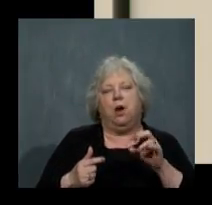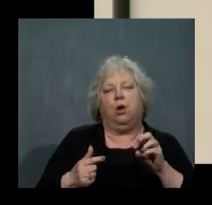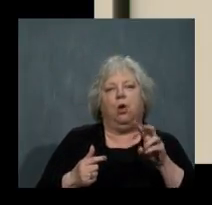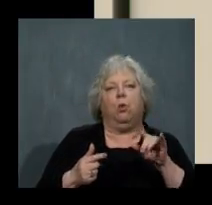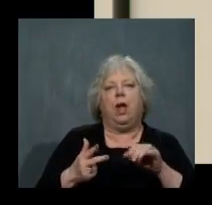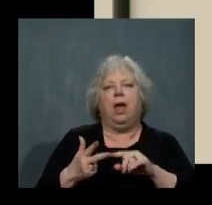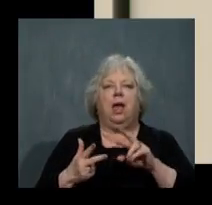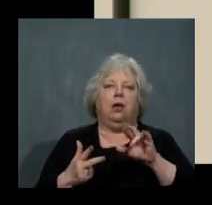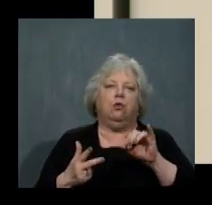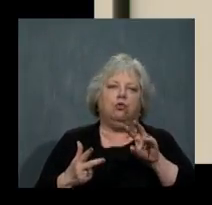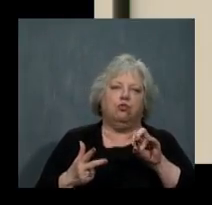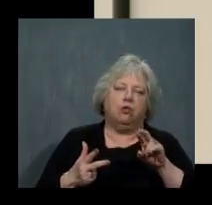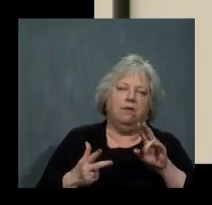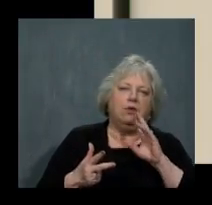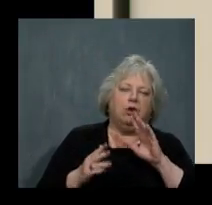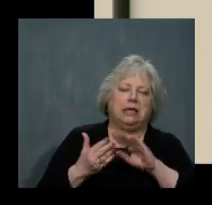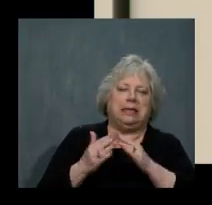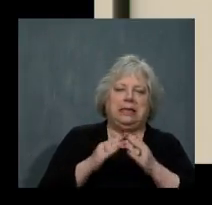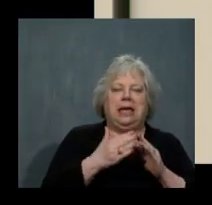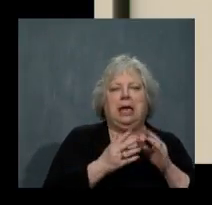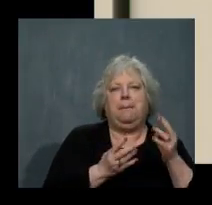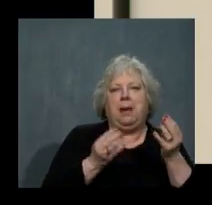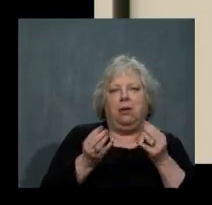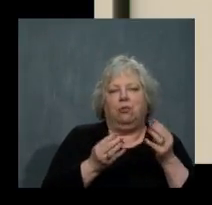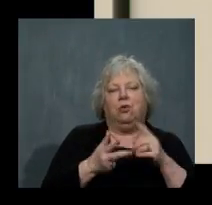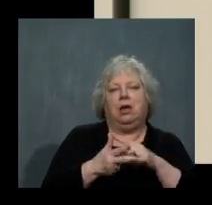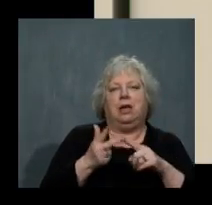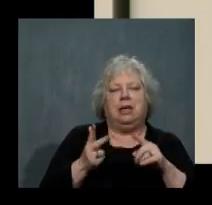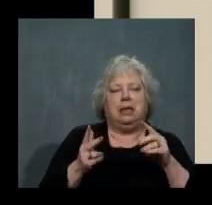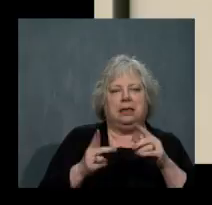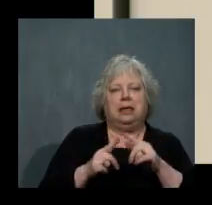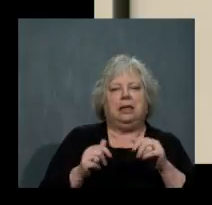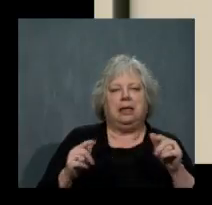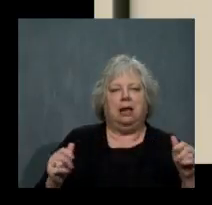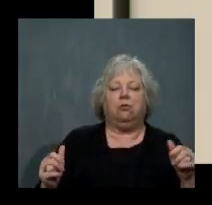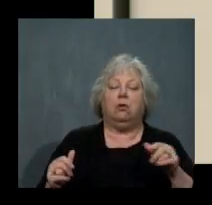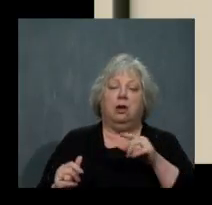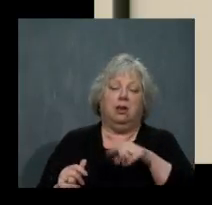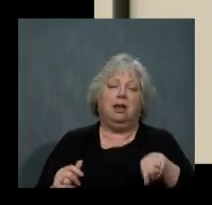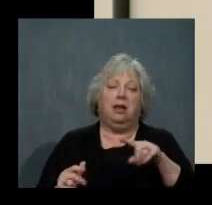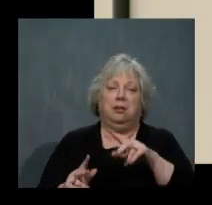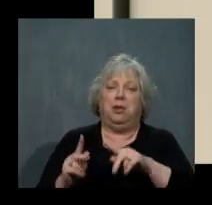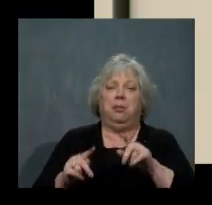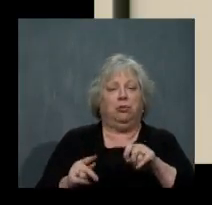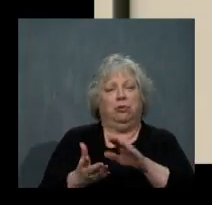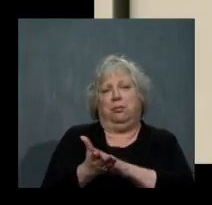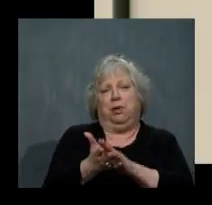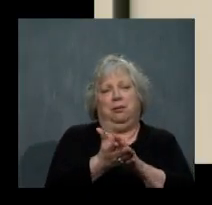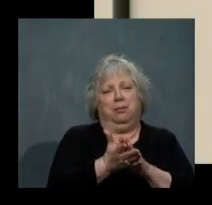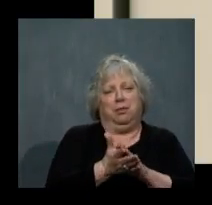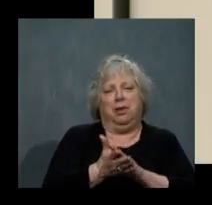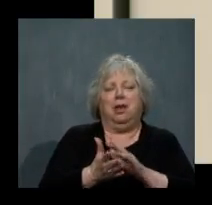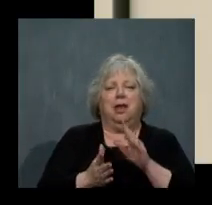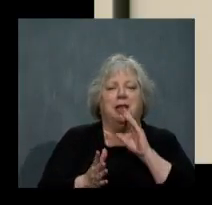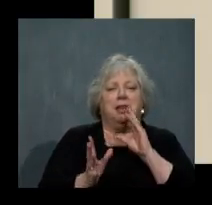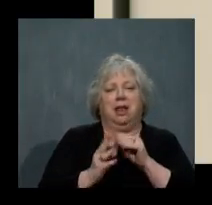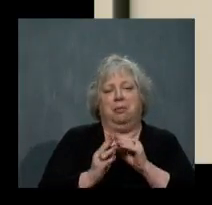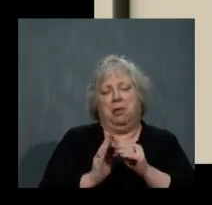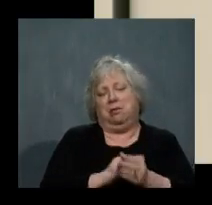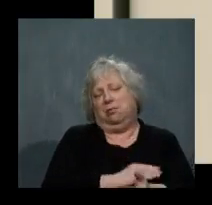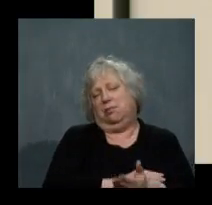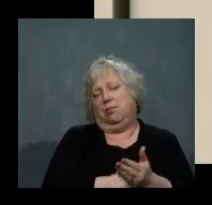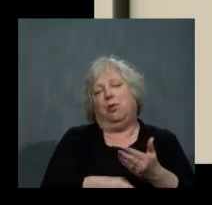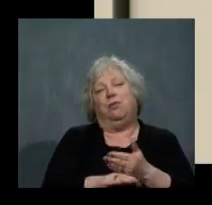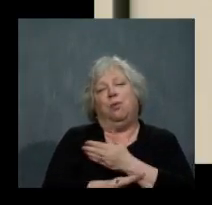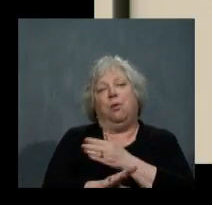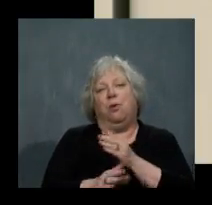others. They did yeoman's work, and these people are to be commended for their efforts. They met in the wee hours of the morning before